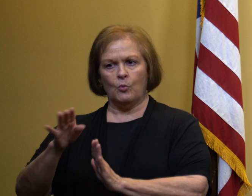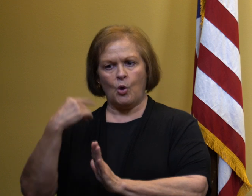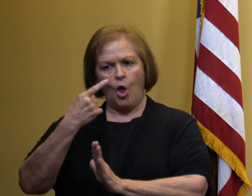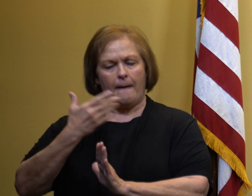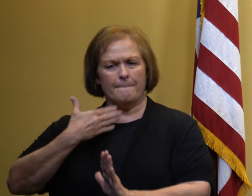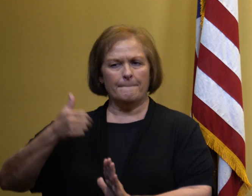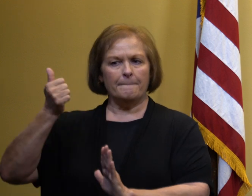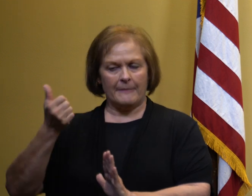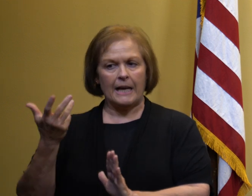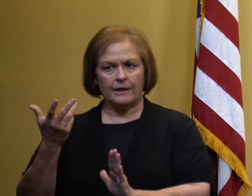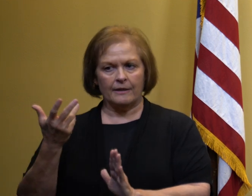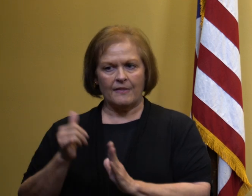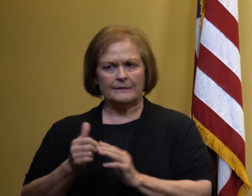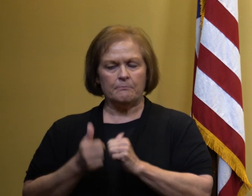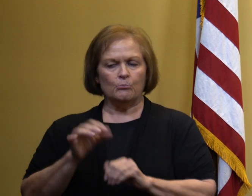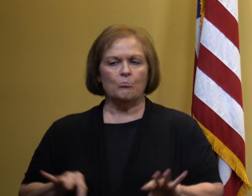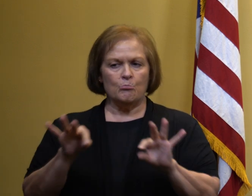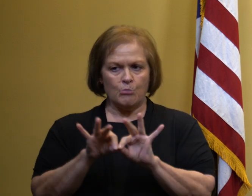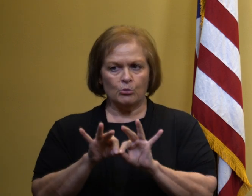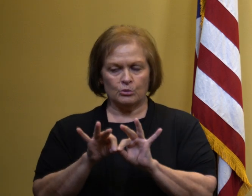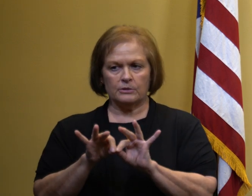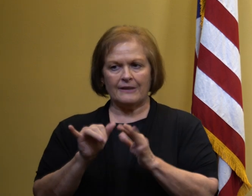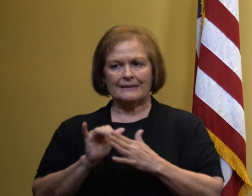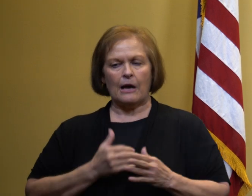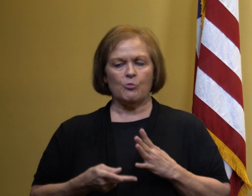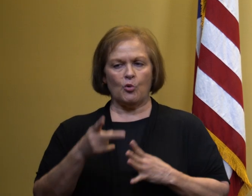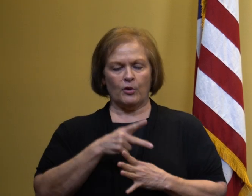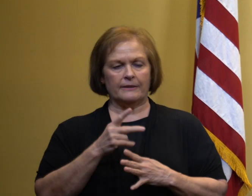think is where we stand with that, which makes it a priority for us. We're